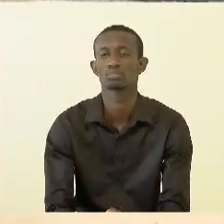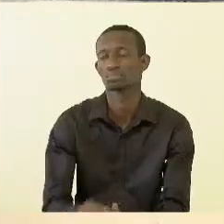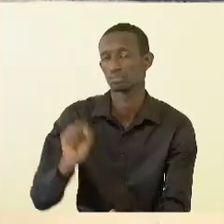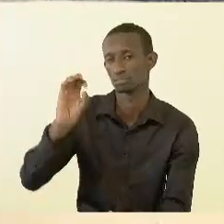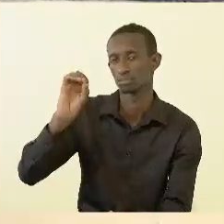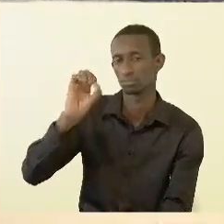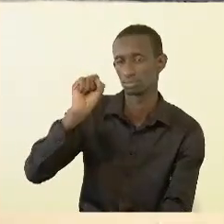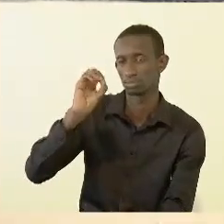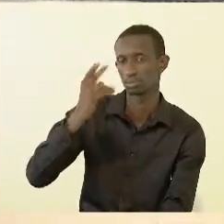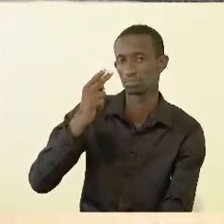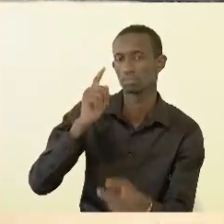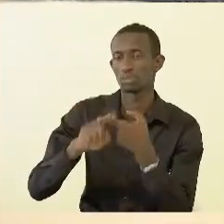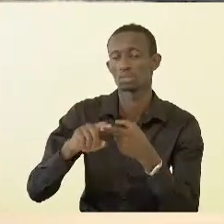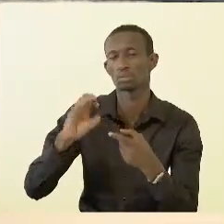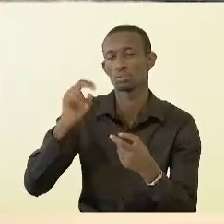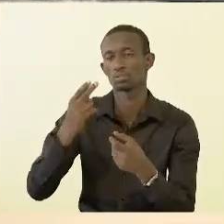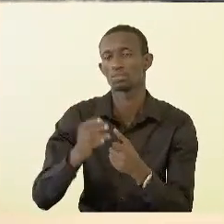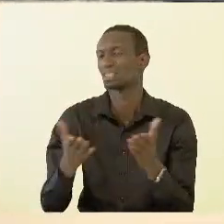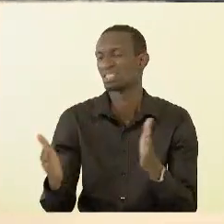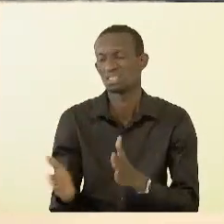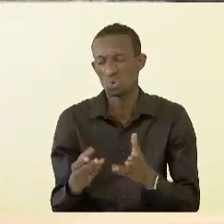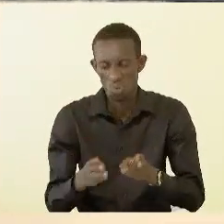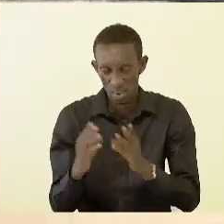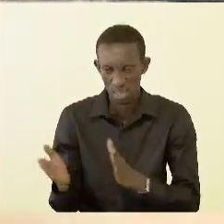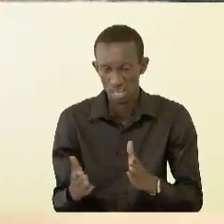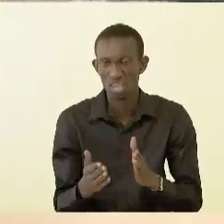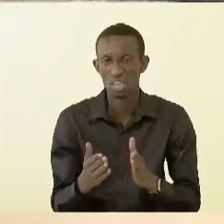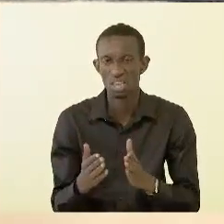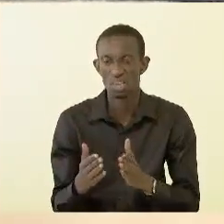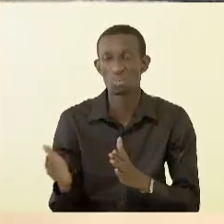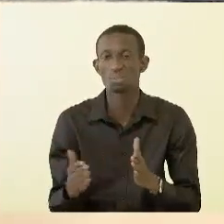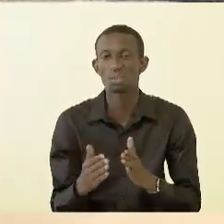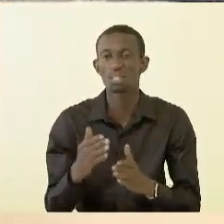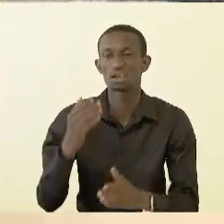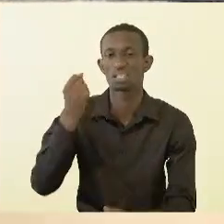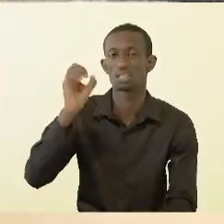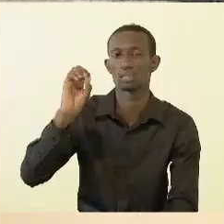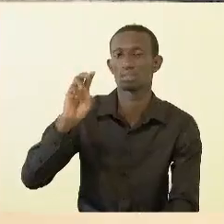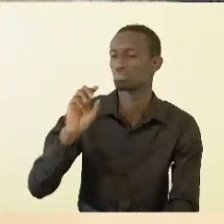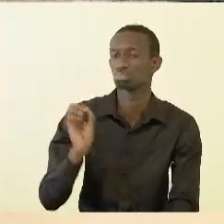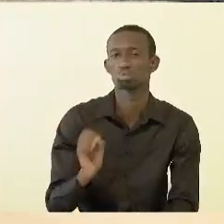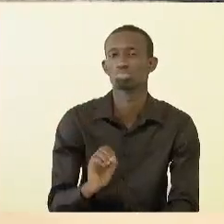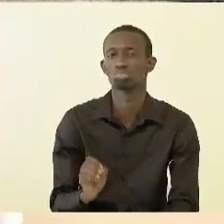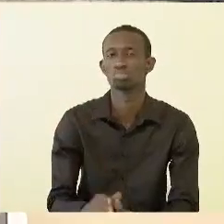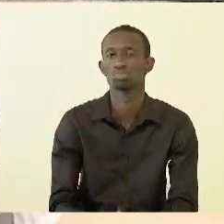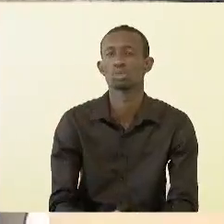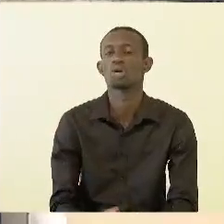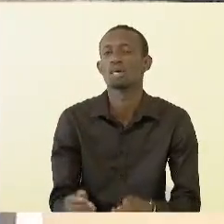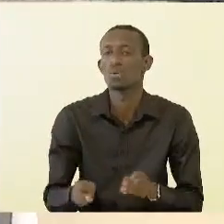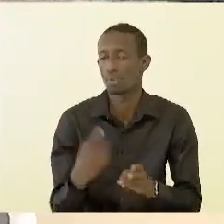so there is no direct way of preparing sulfuric acid. Only sulfur dioxide reacts with oxygen.